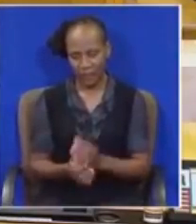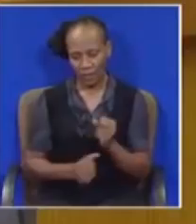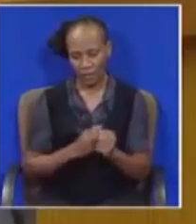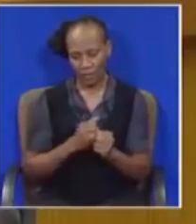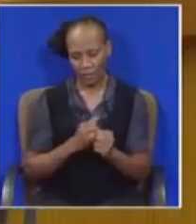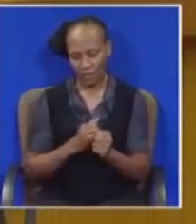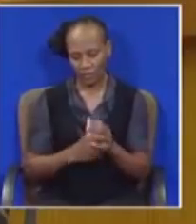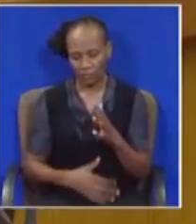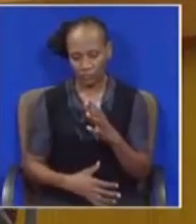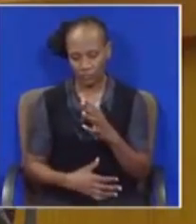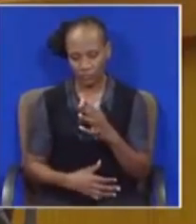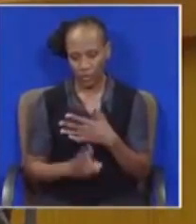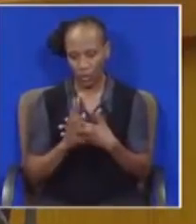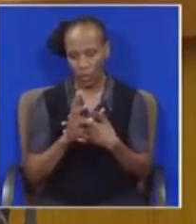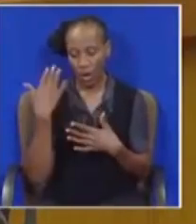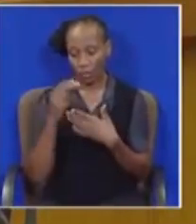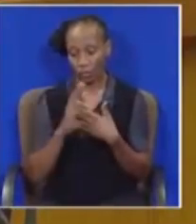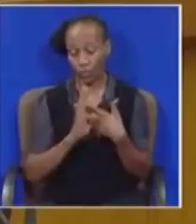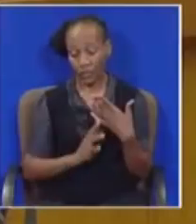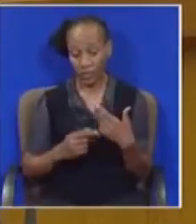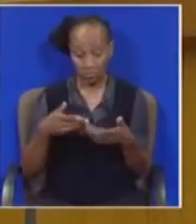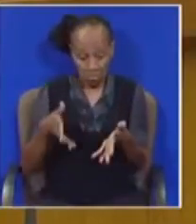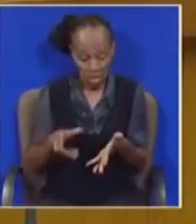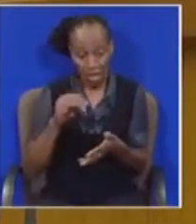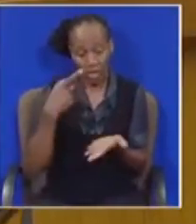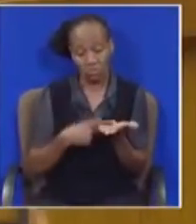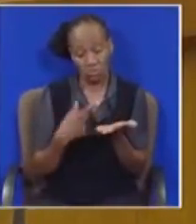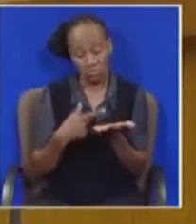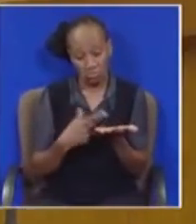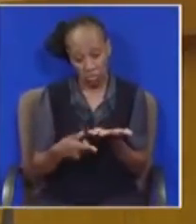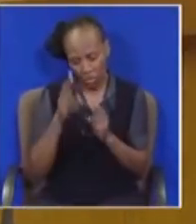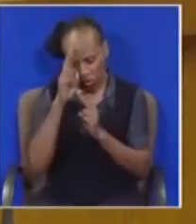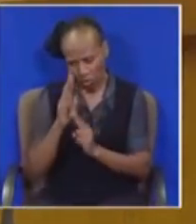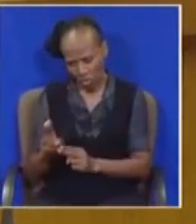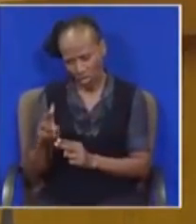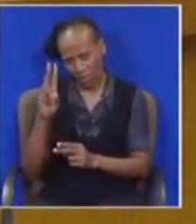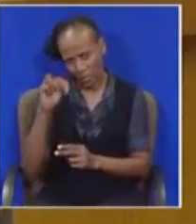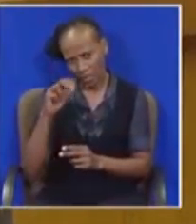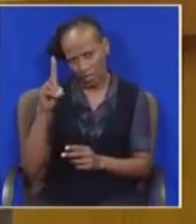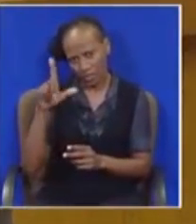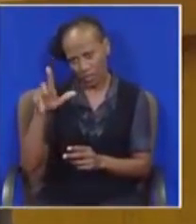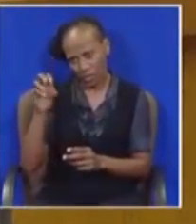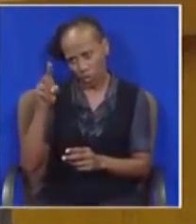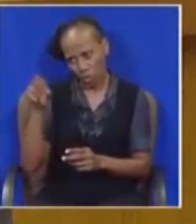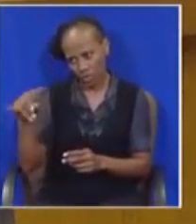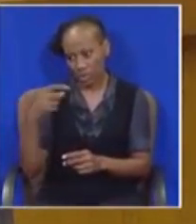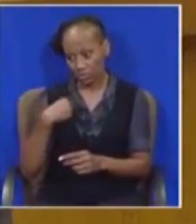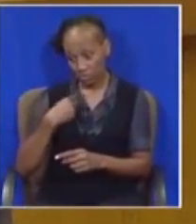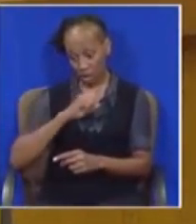Last week in the debate in the House, Honourable Ndlozi asked me a question.